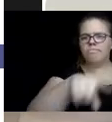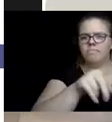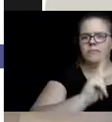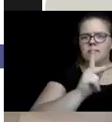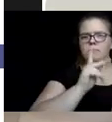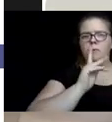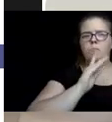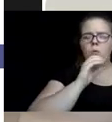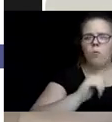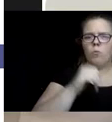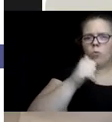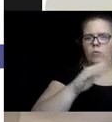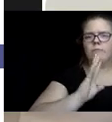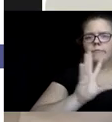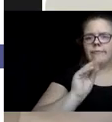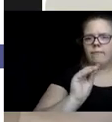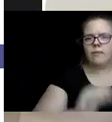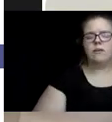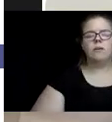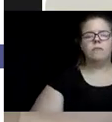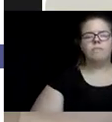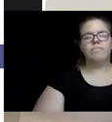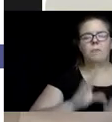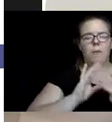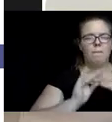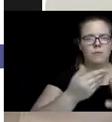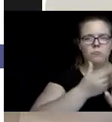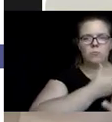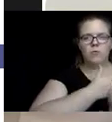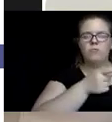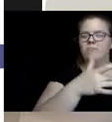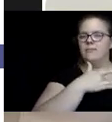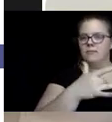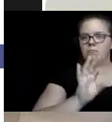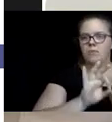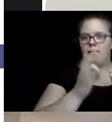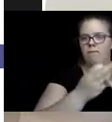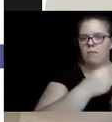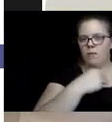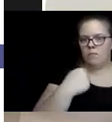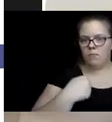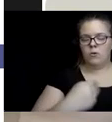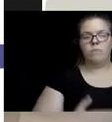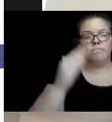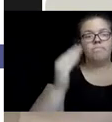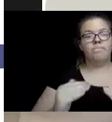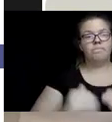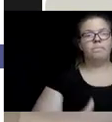of 50. And as I mentioned before, they are most often a family member. Next slide, please.